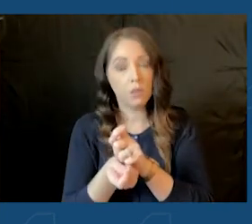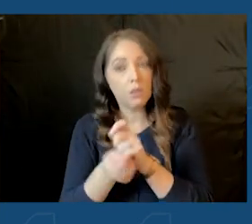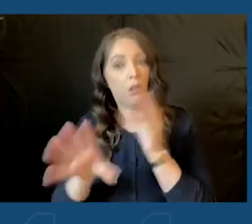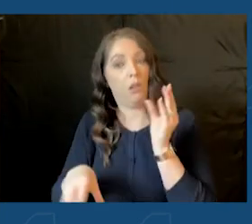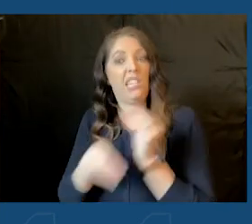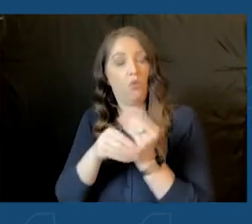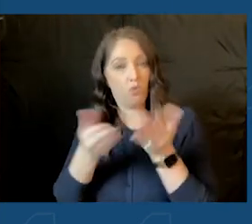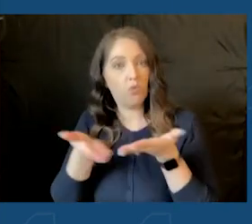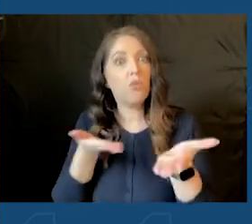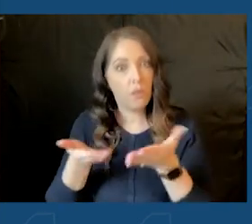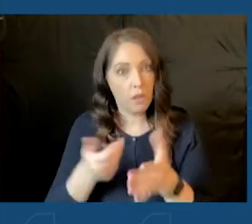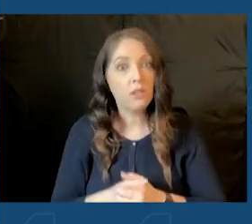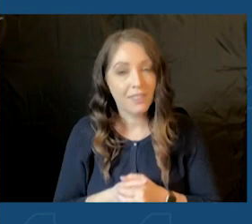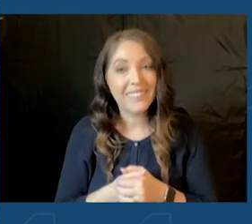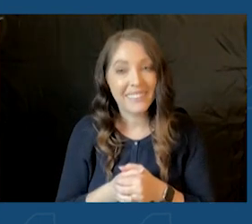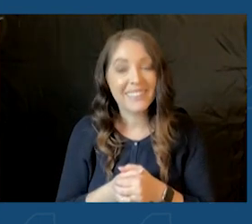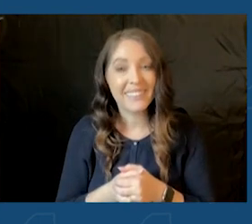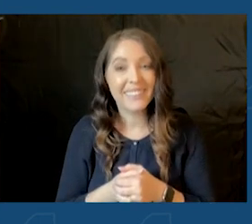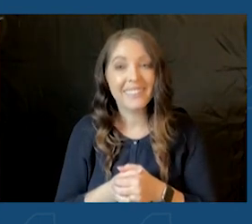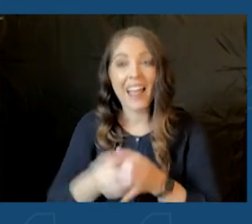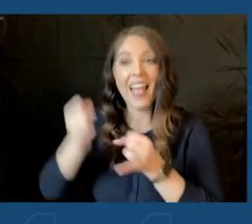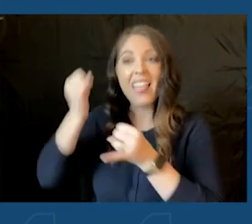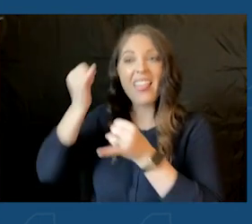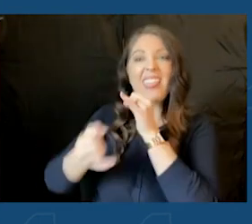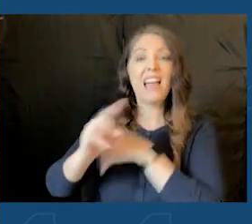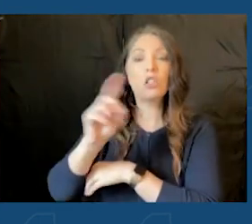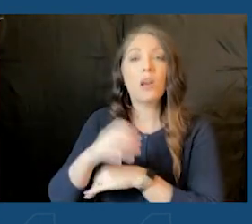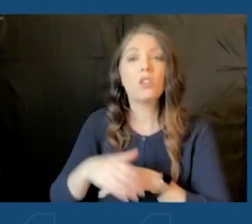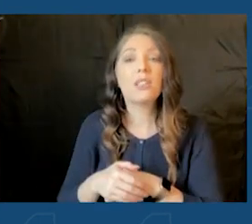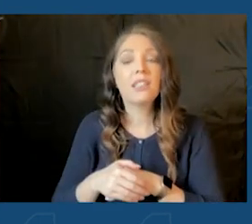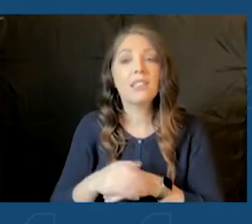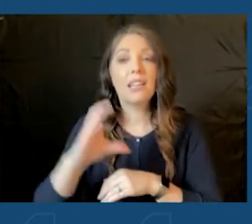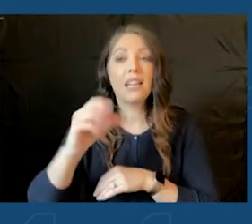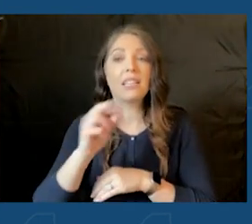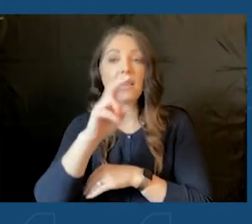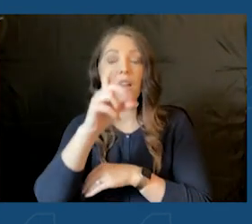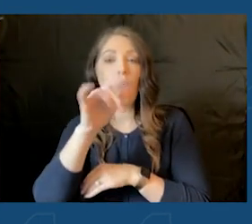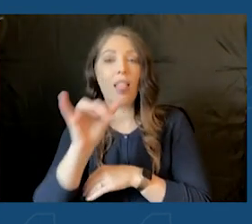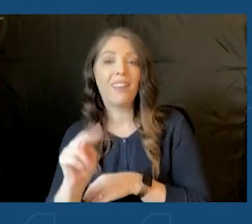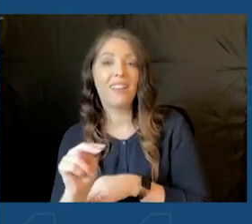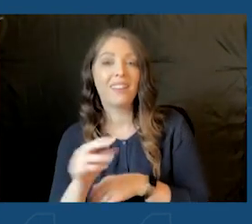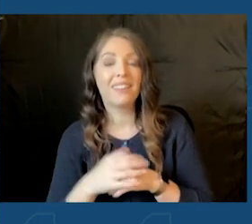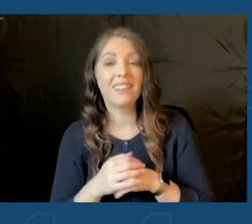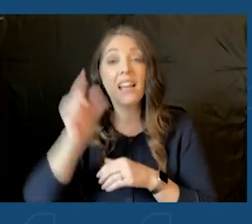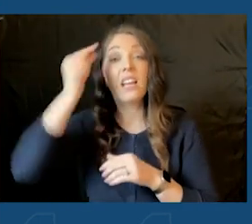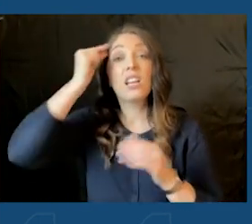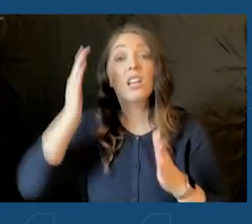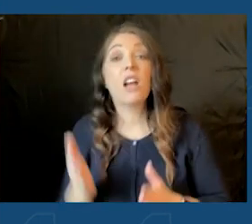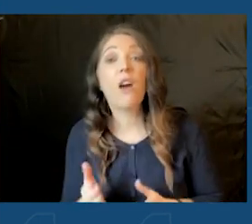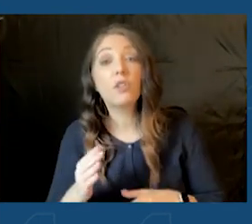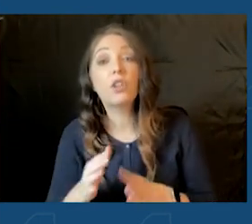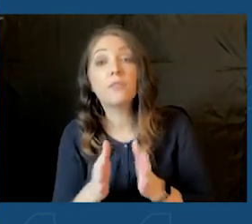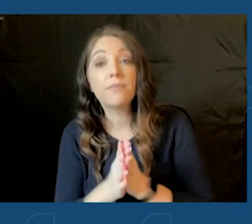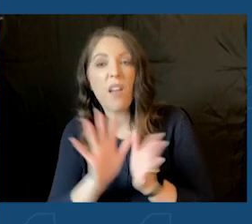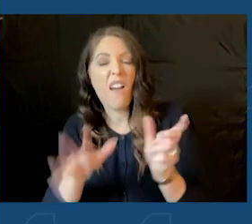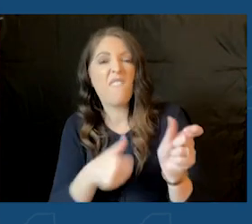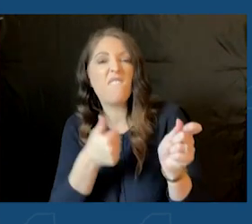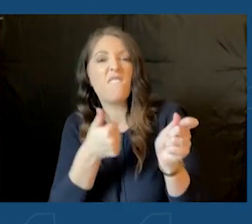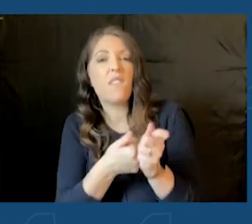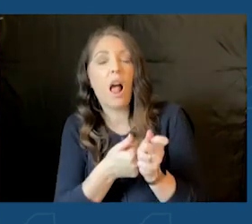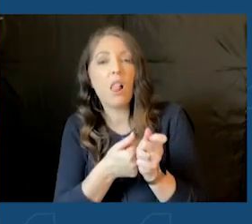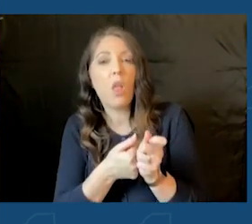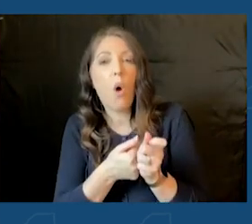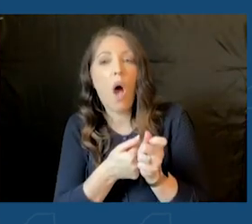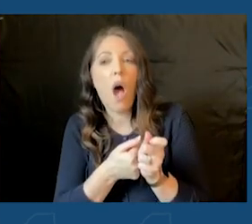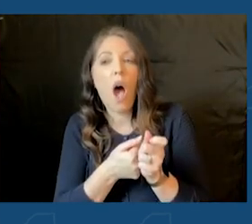service. All right, last question, Carolyn, go ahead. Thank you. And just the governor, to follow up on the congestion pricing issue, there